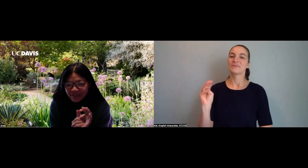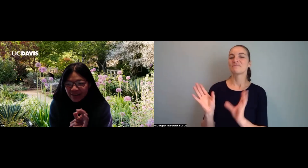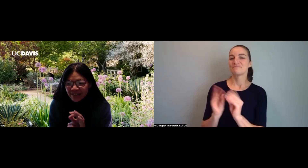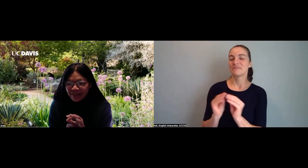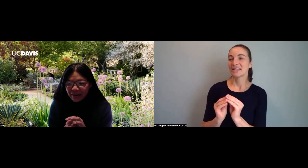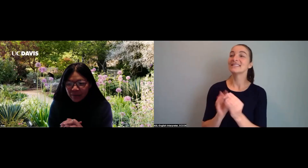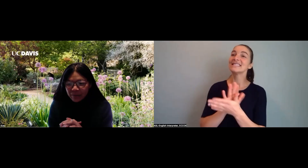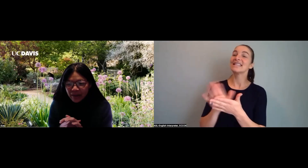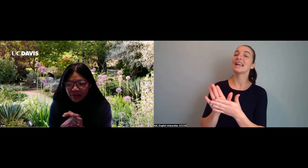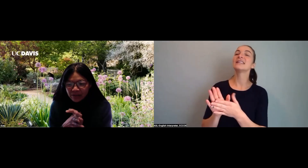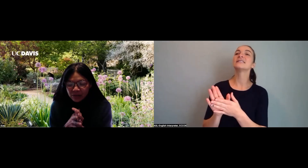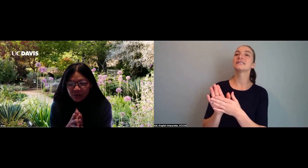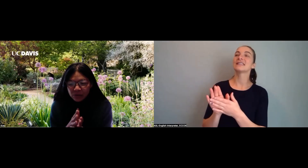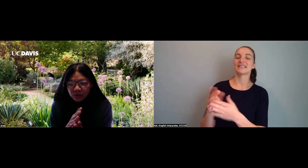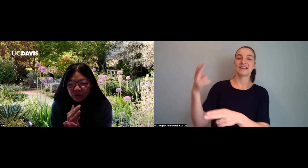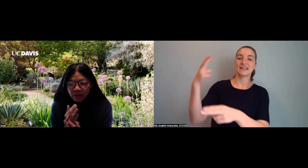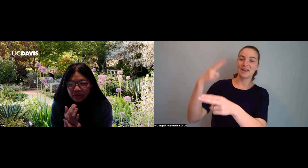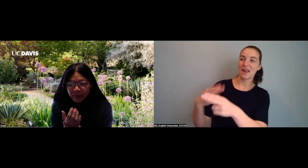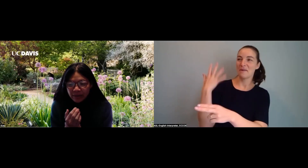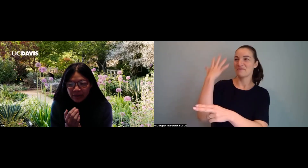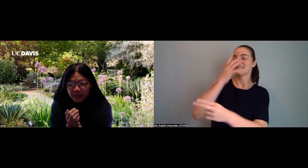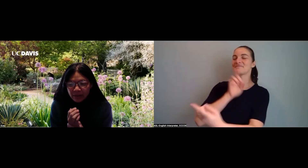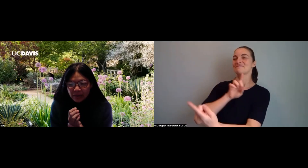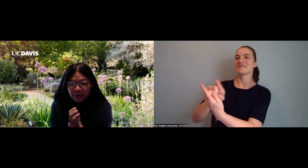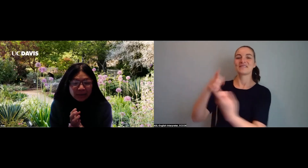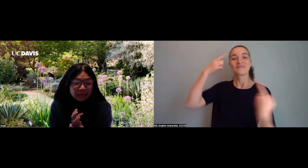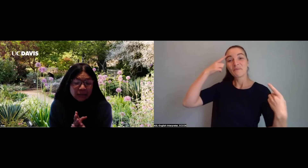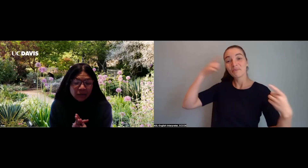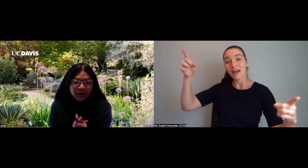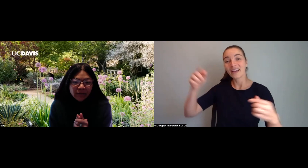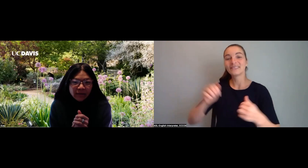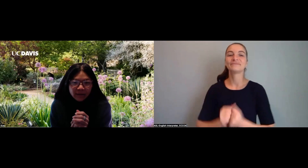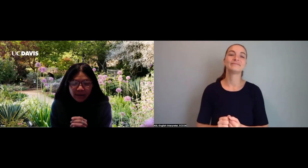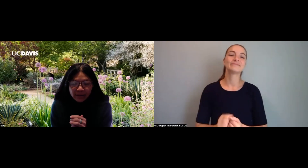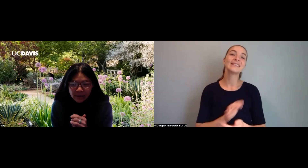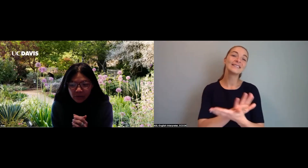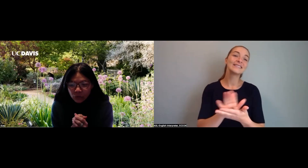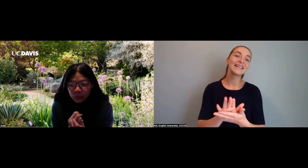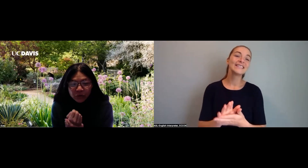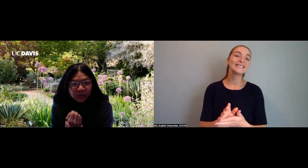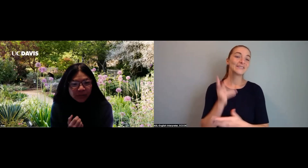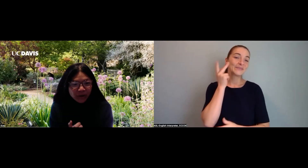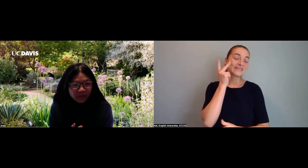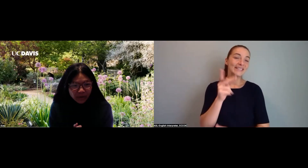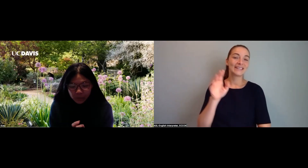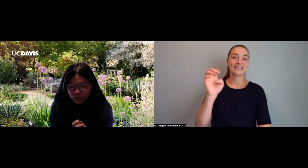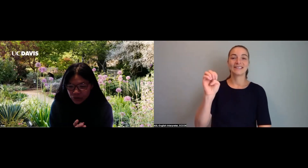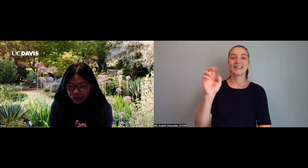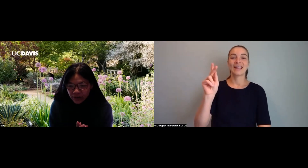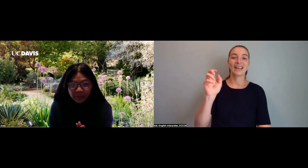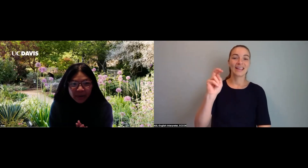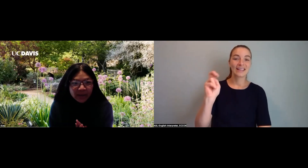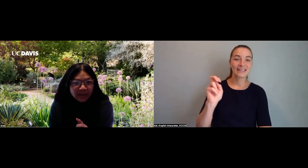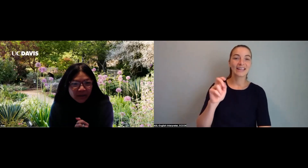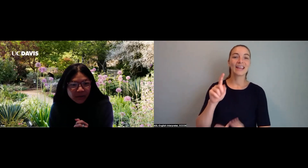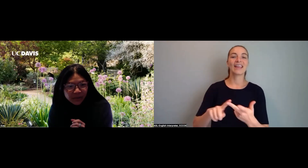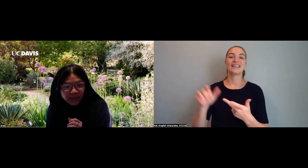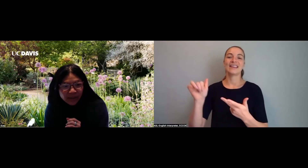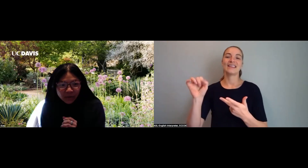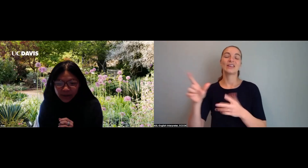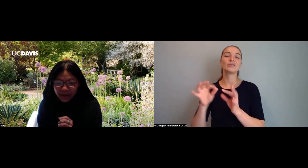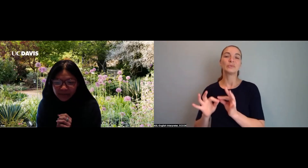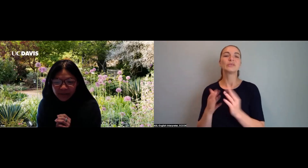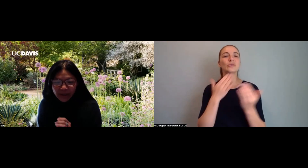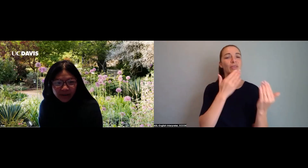a face, and also to Akeen and the ASL interpreters. I'm sorry if I butchered your name. So